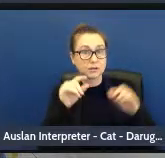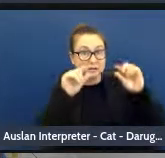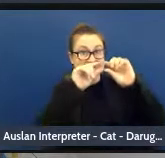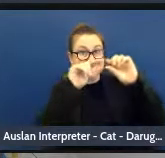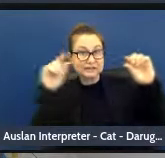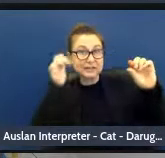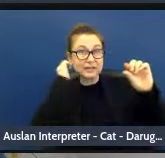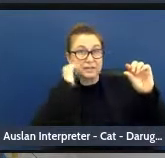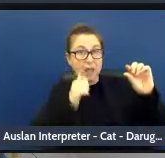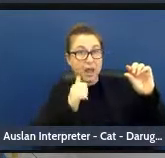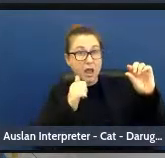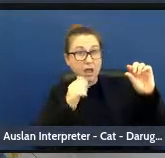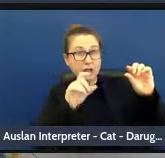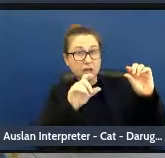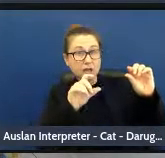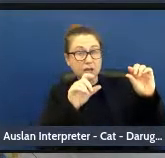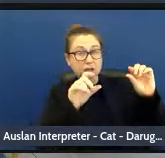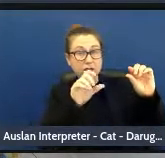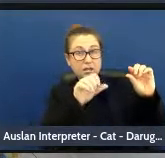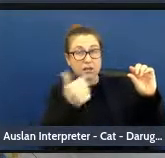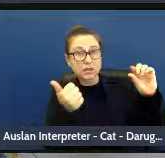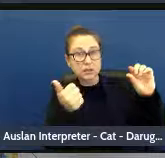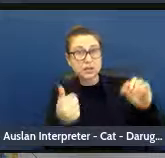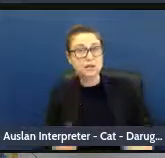black, next to end show.